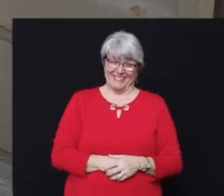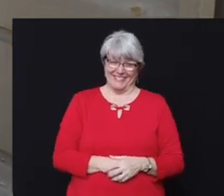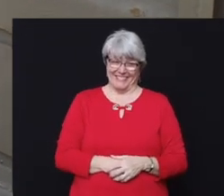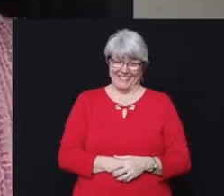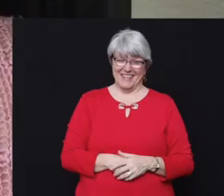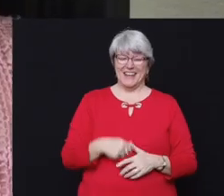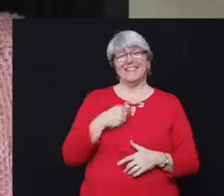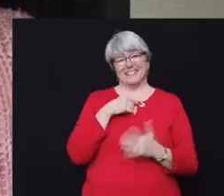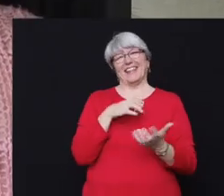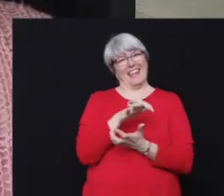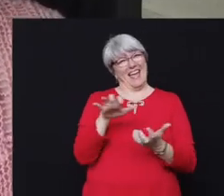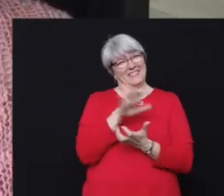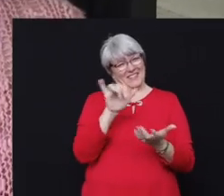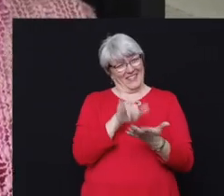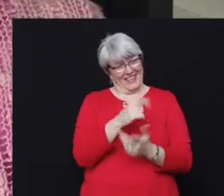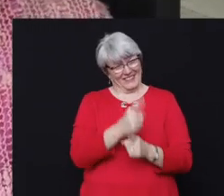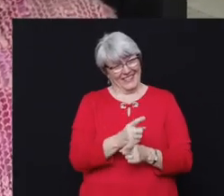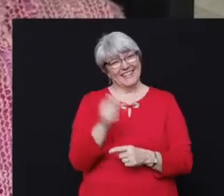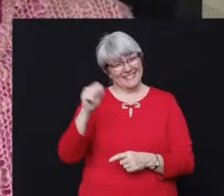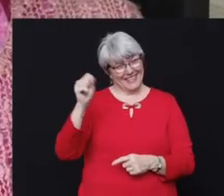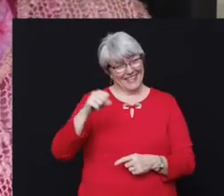We got a big kick out of that, didn't we?